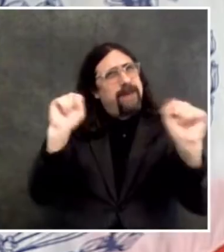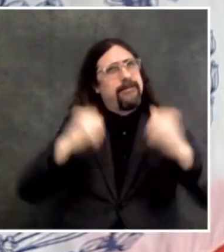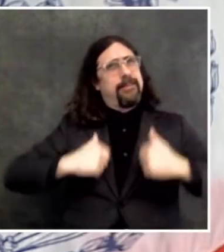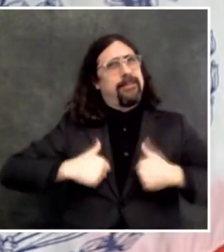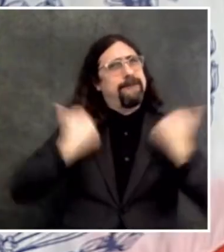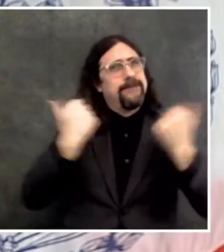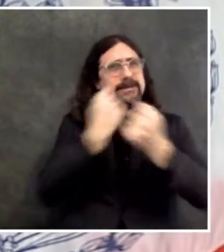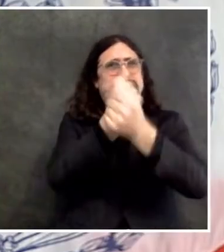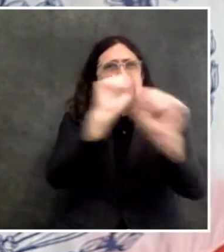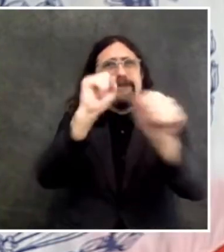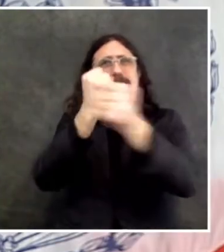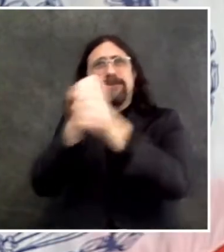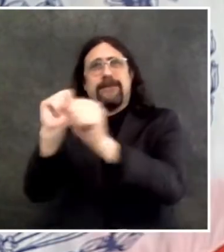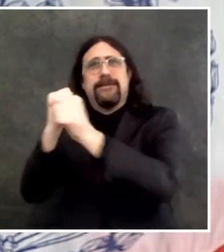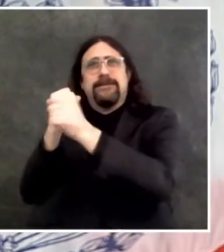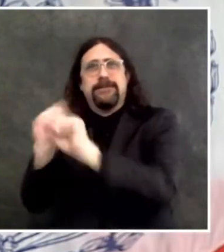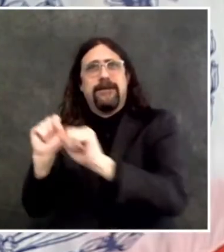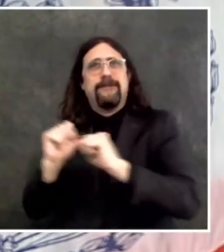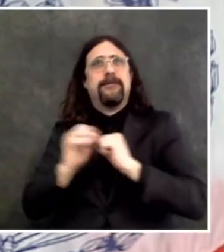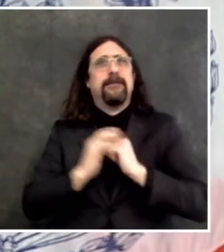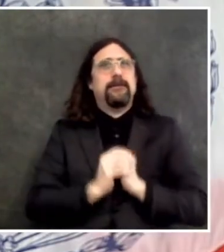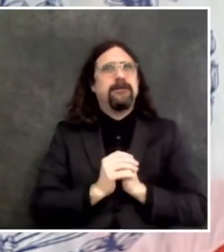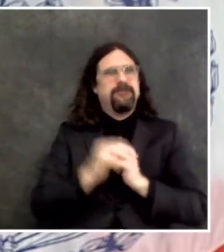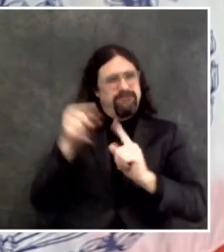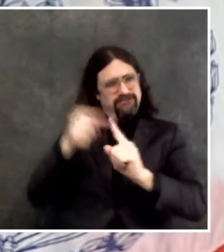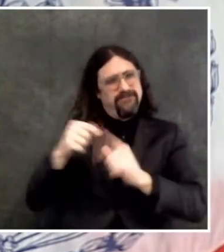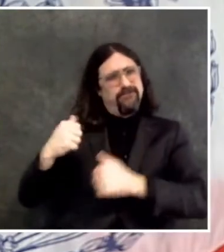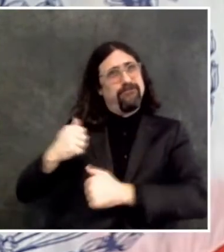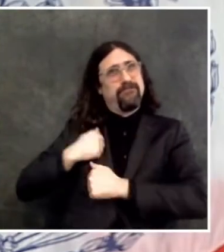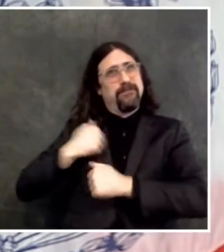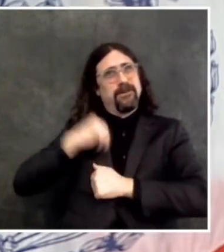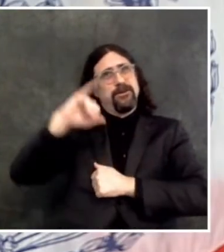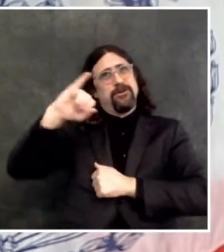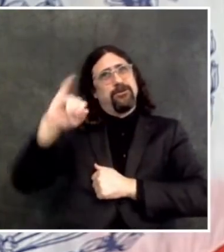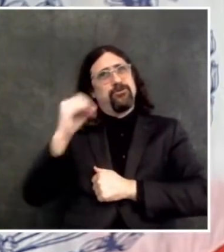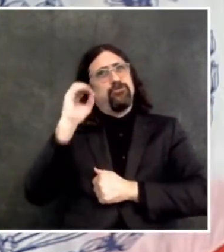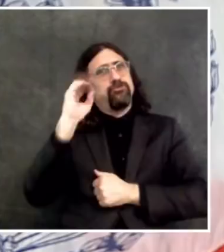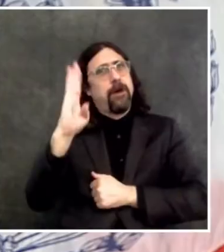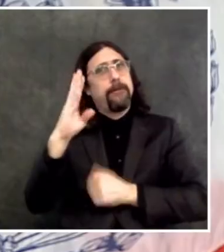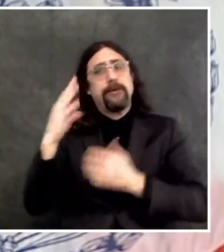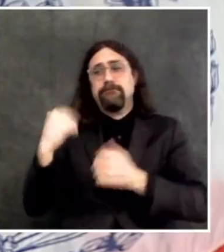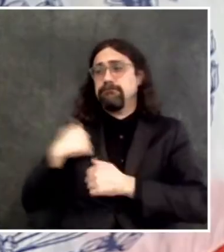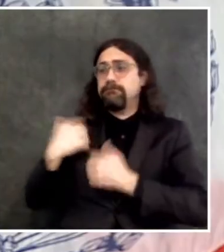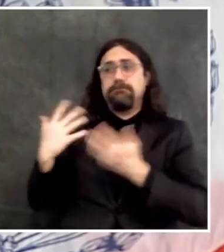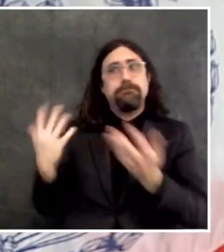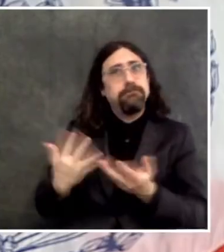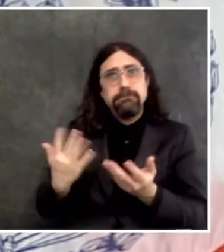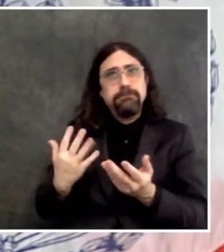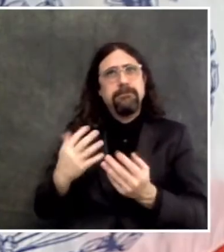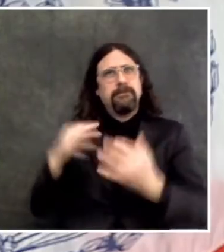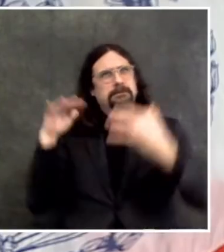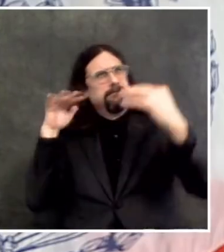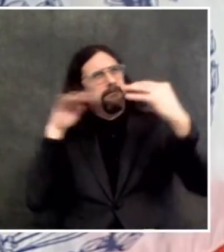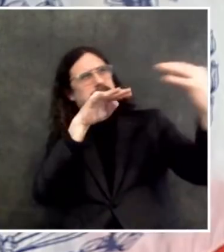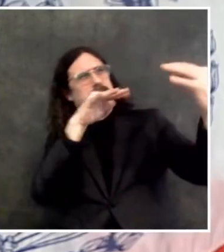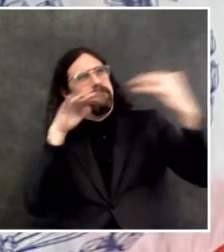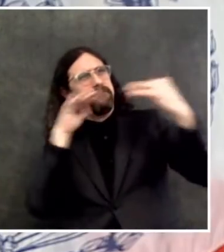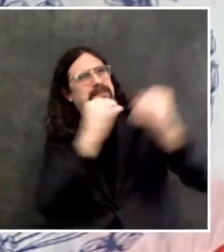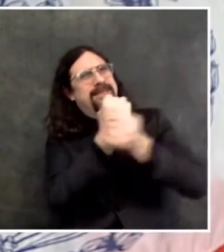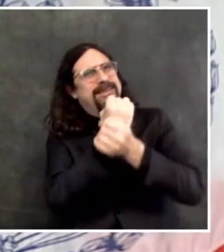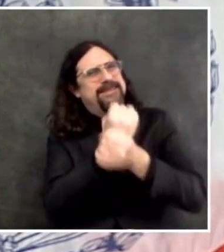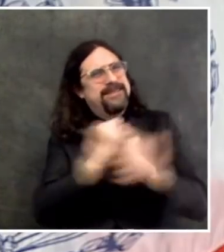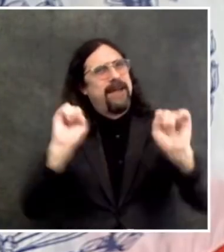that in a different way now. I think it's time for our nation to enlist our medical personnel on a